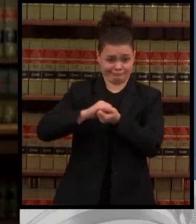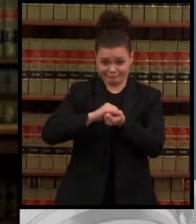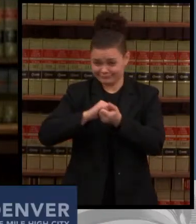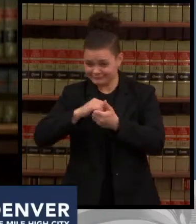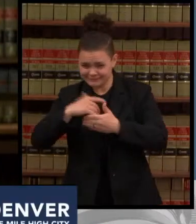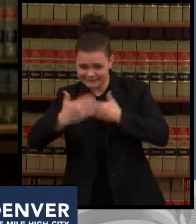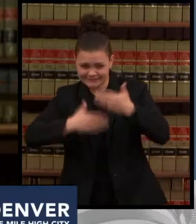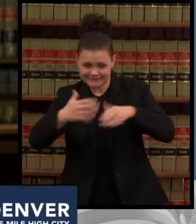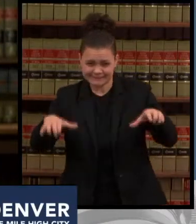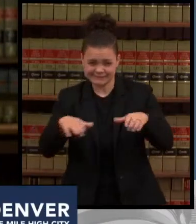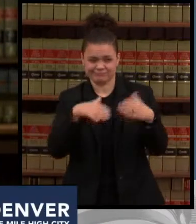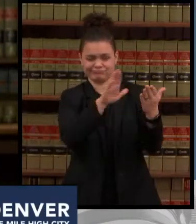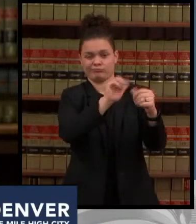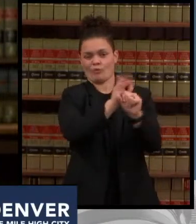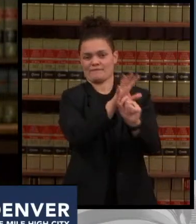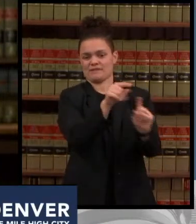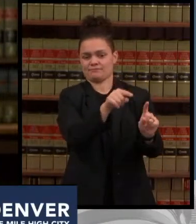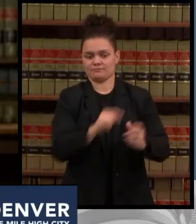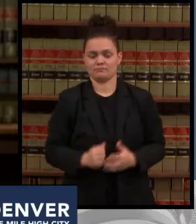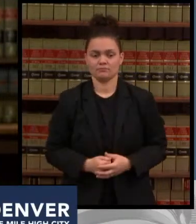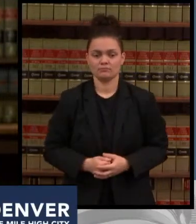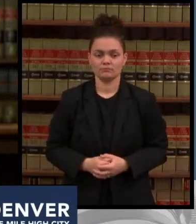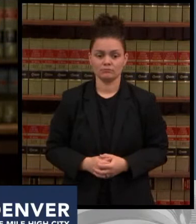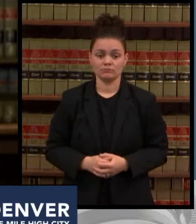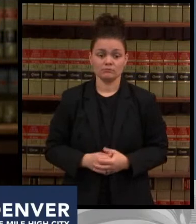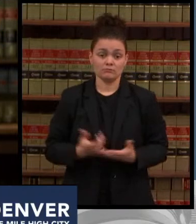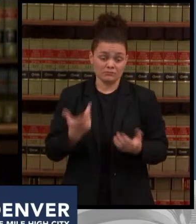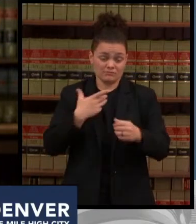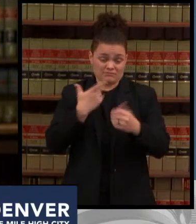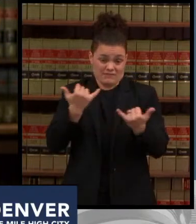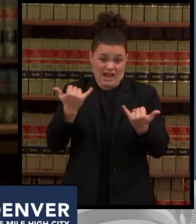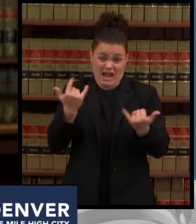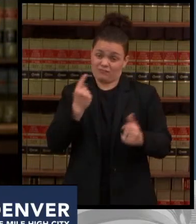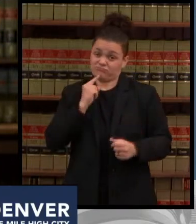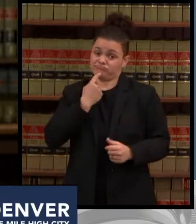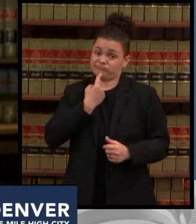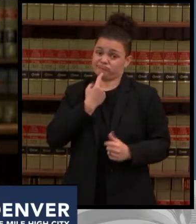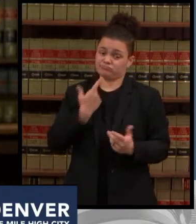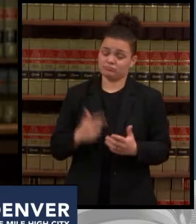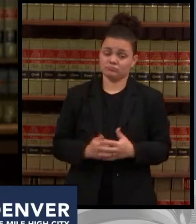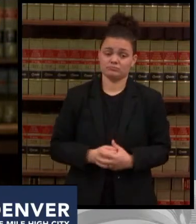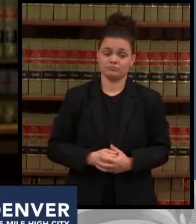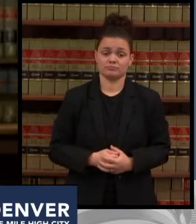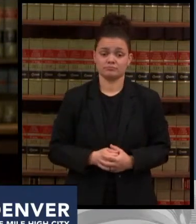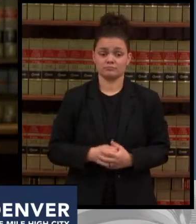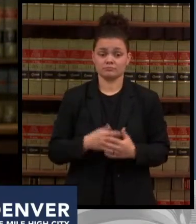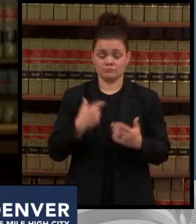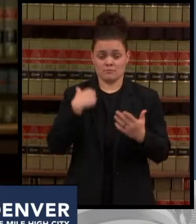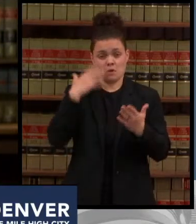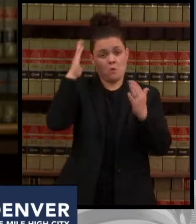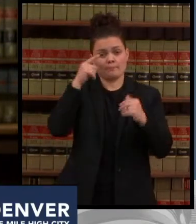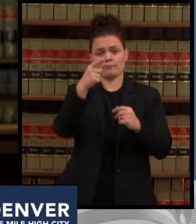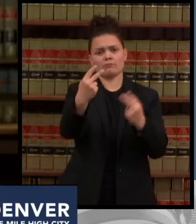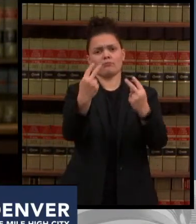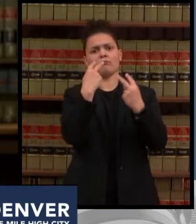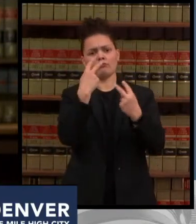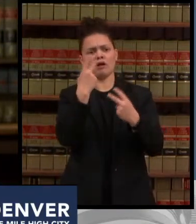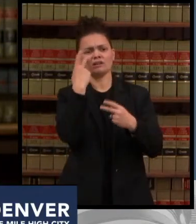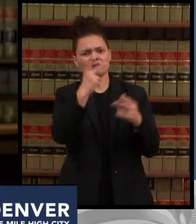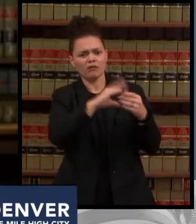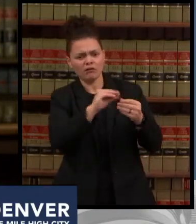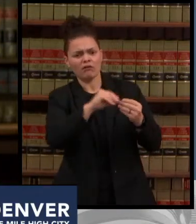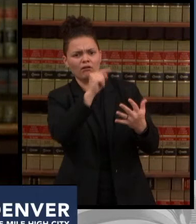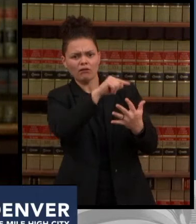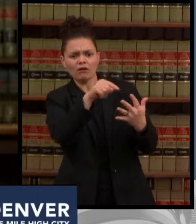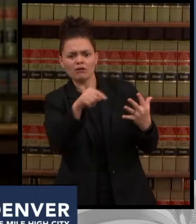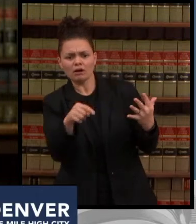I hope you heard, particularly through Dr. Robin Wittenstein's comments, that our unvaccinated are driving our hospital system